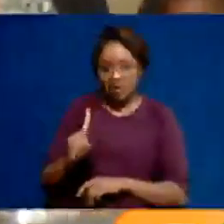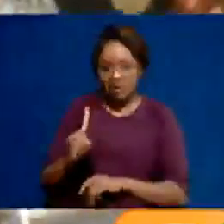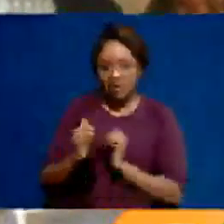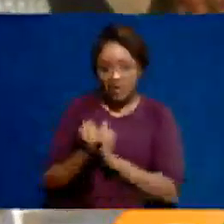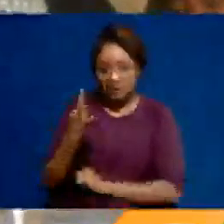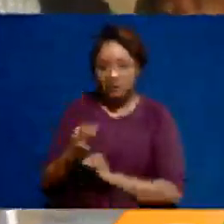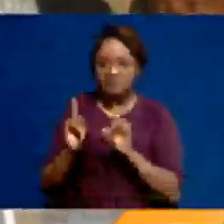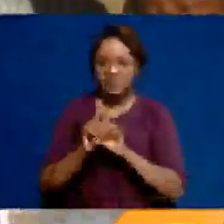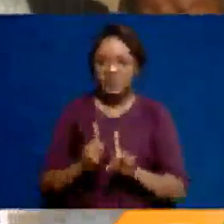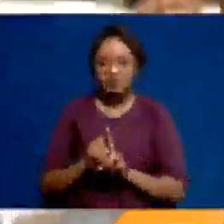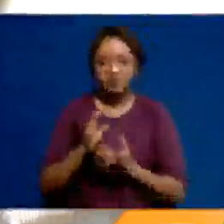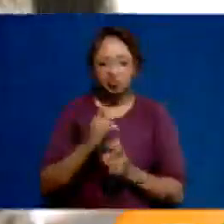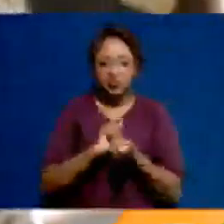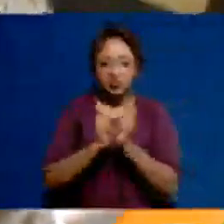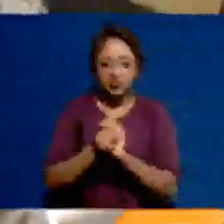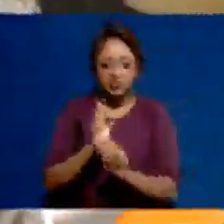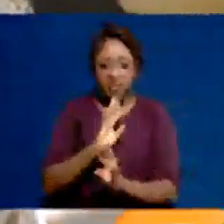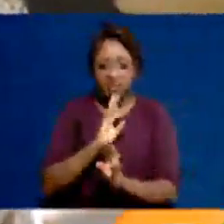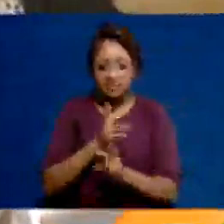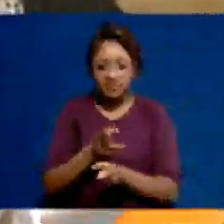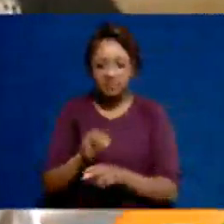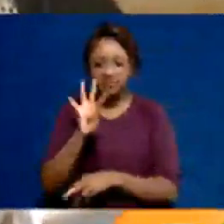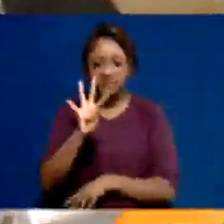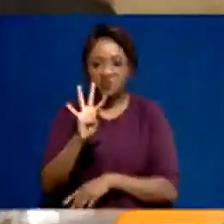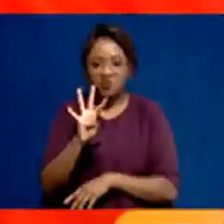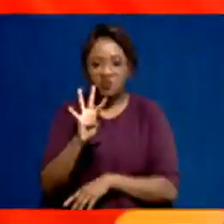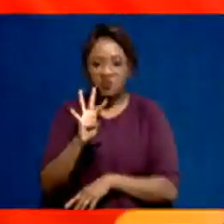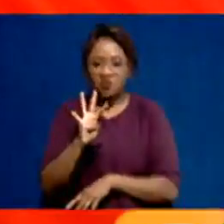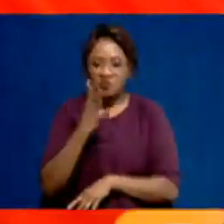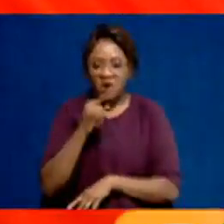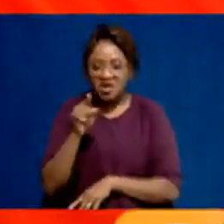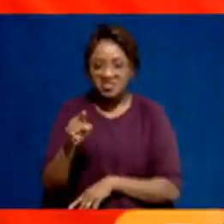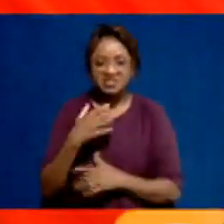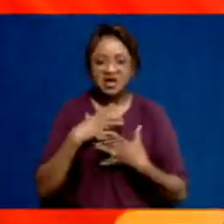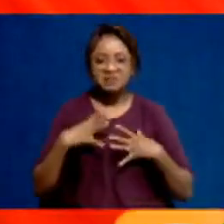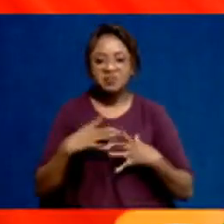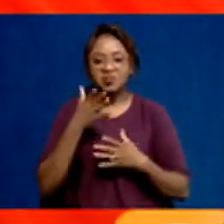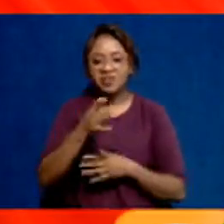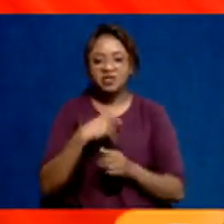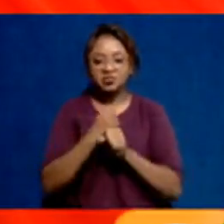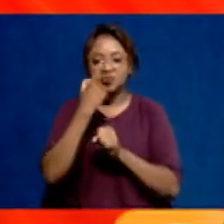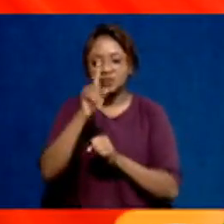kabisa matokeo ya wanafunzi 4 kwa hatia ya kufanyiwa mitihani hiyo. The search of the remaining